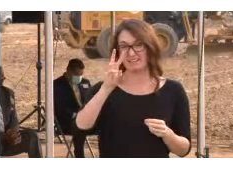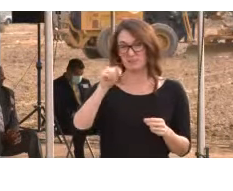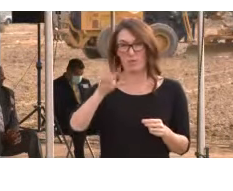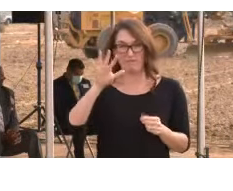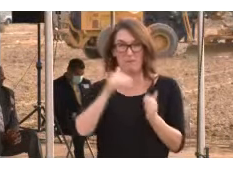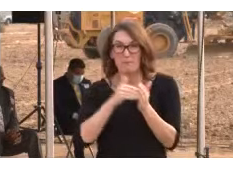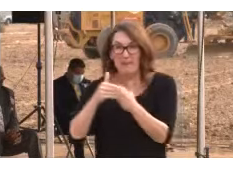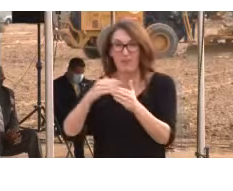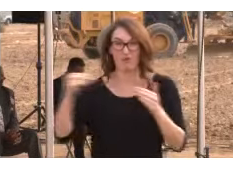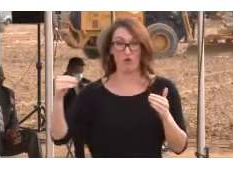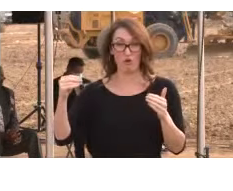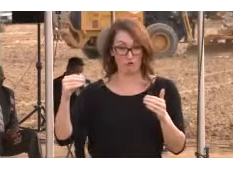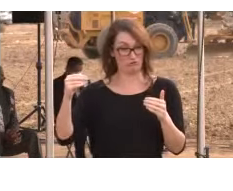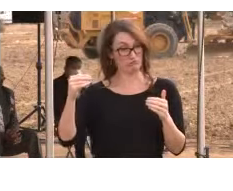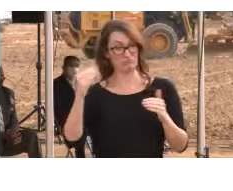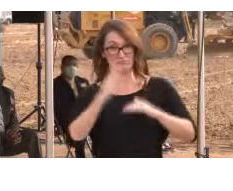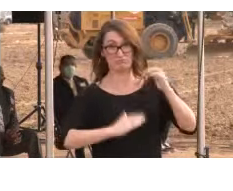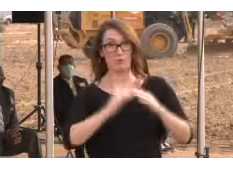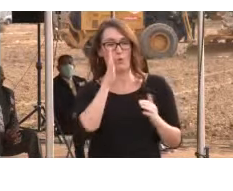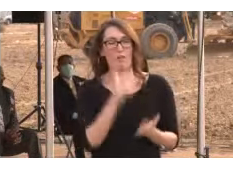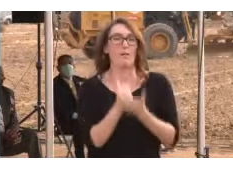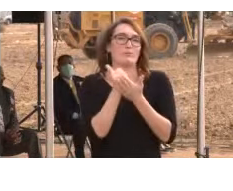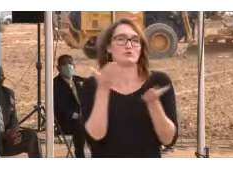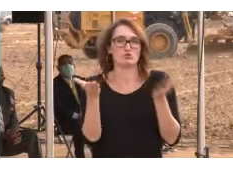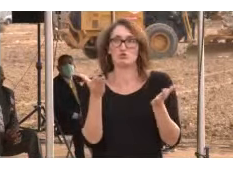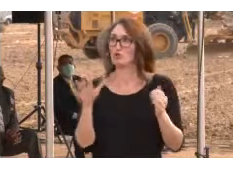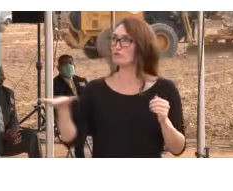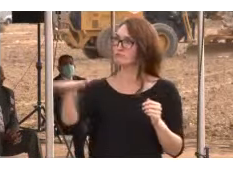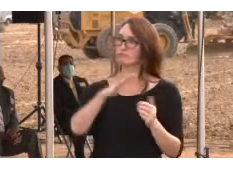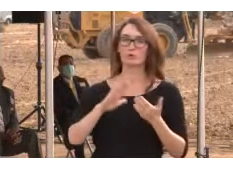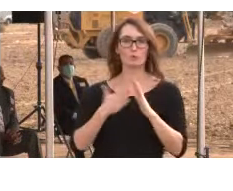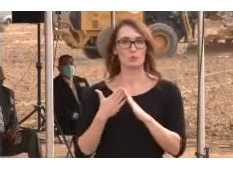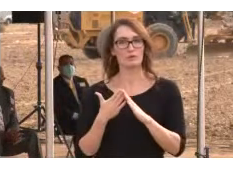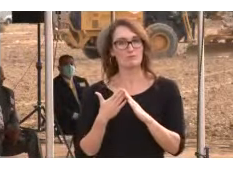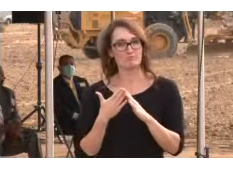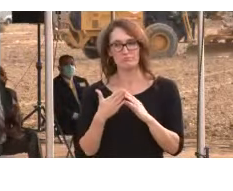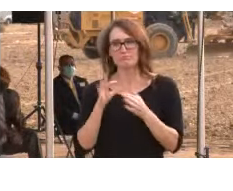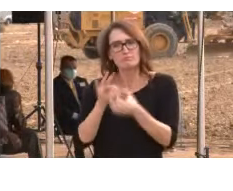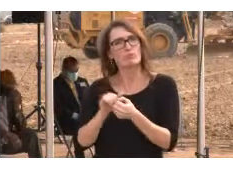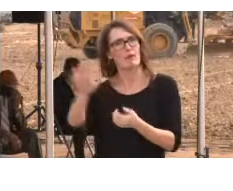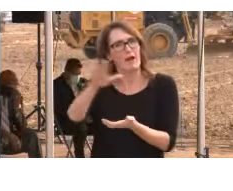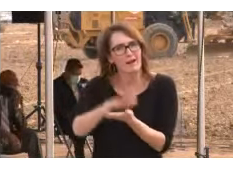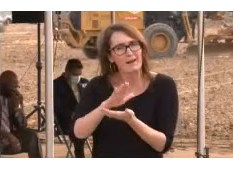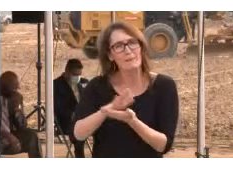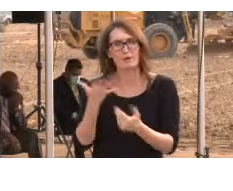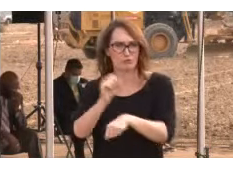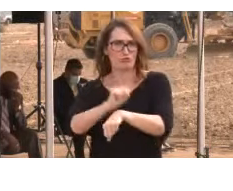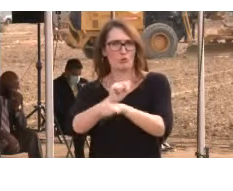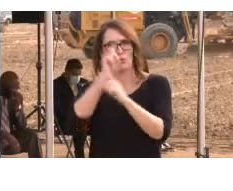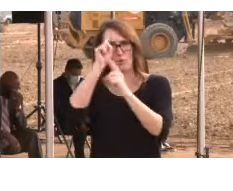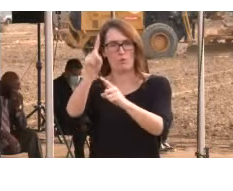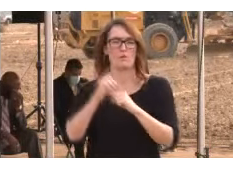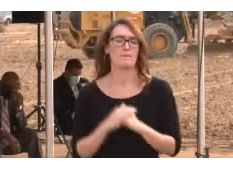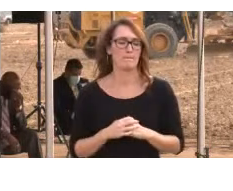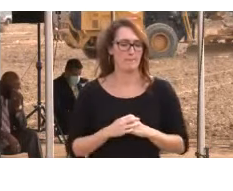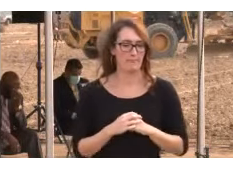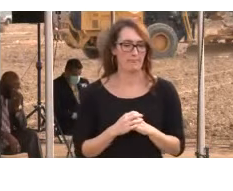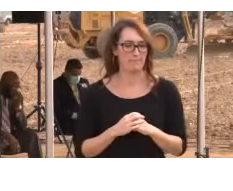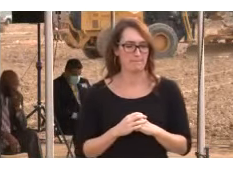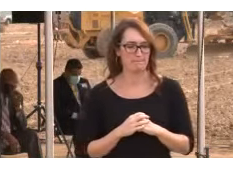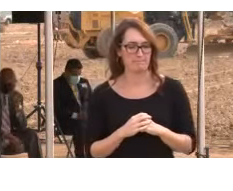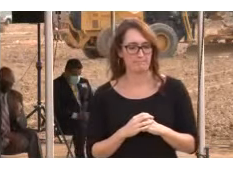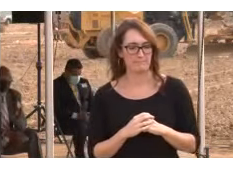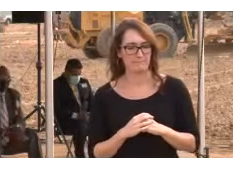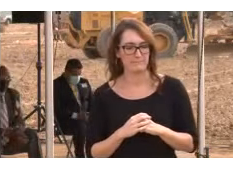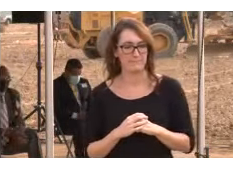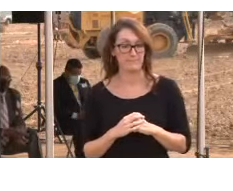million facility will help us better serve our community in their academic and career goals.